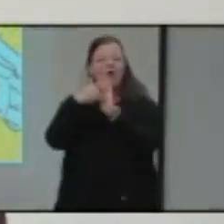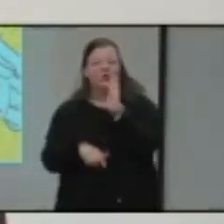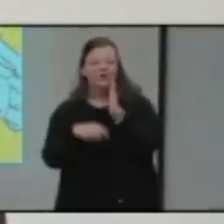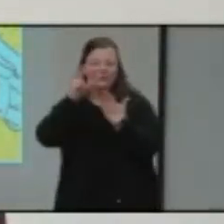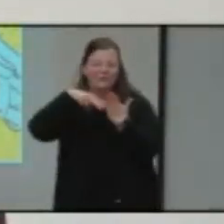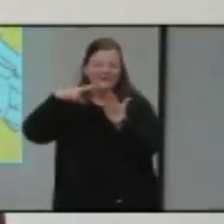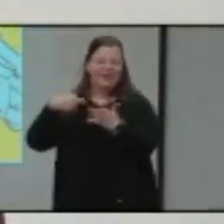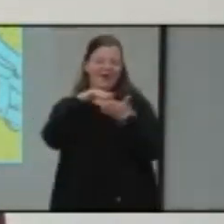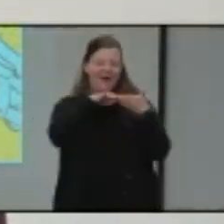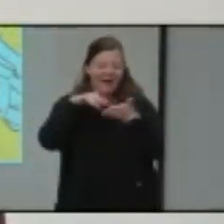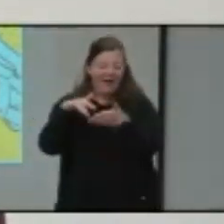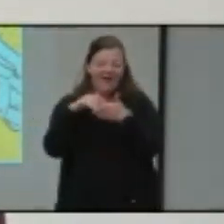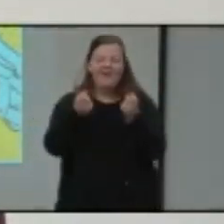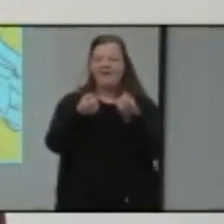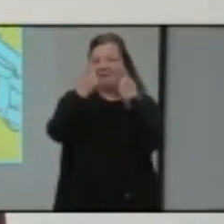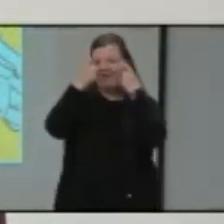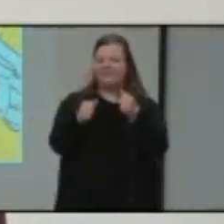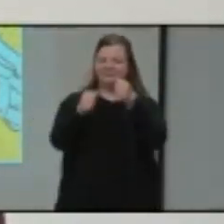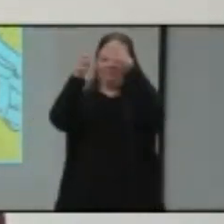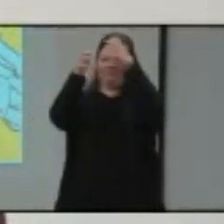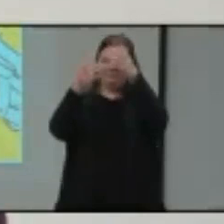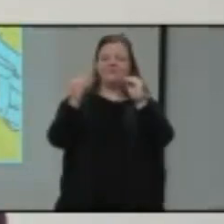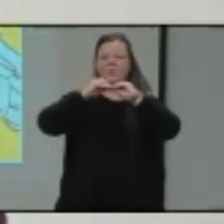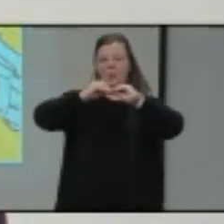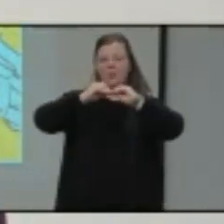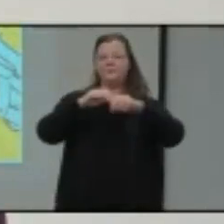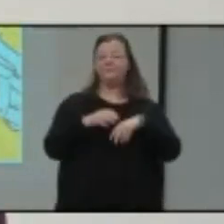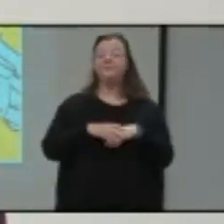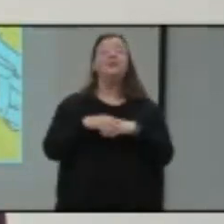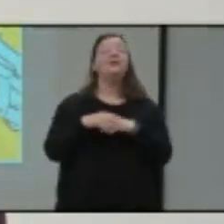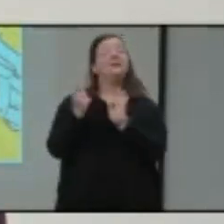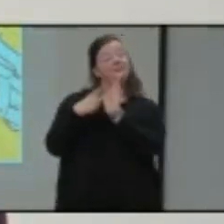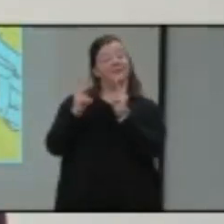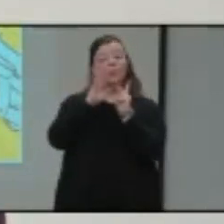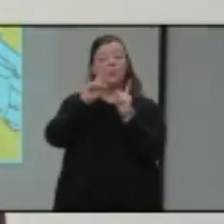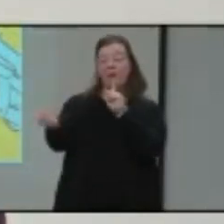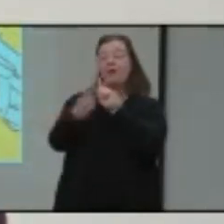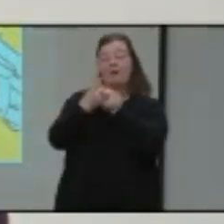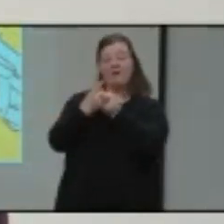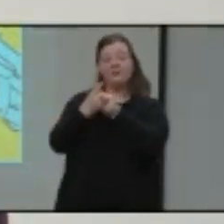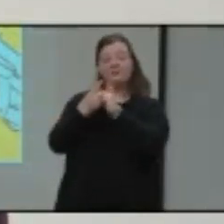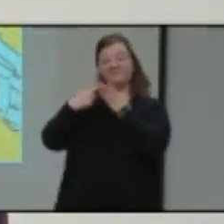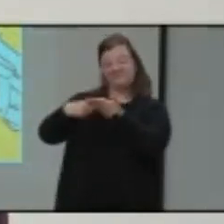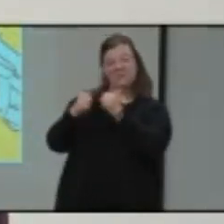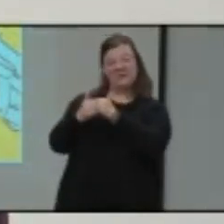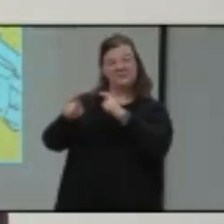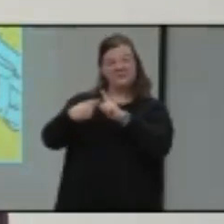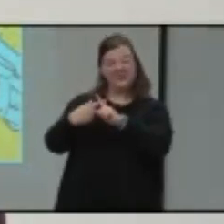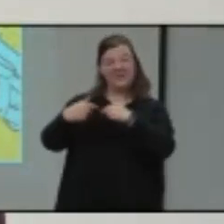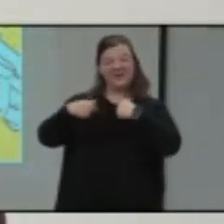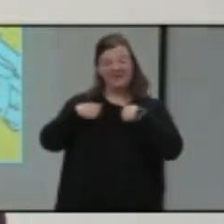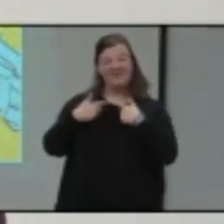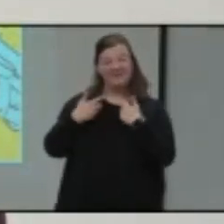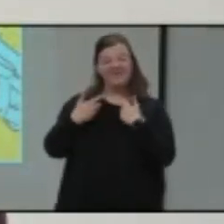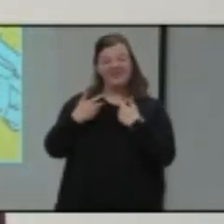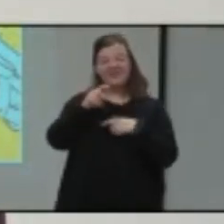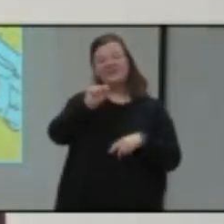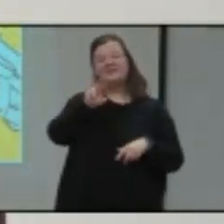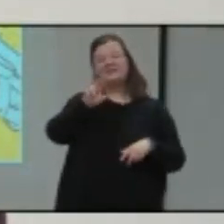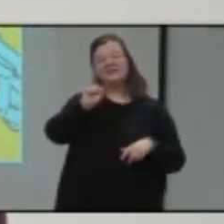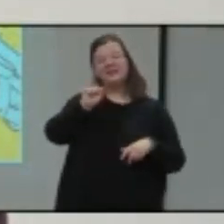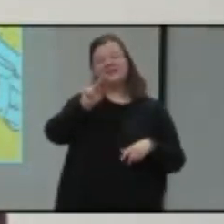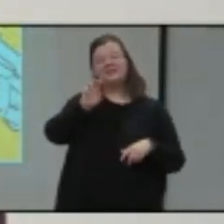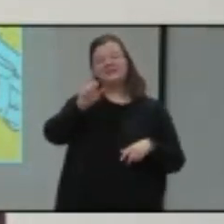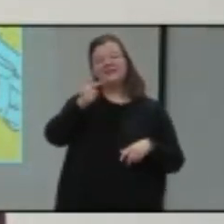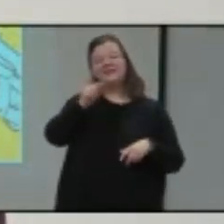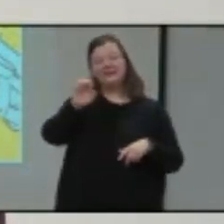but people try to have arguments with me about what Tuskegee was. You can't have an argument with me about what